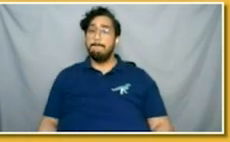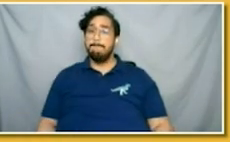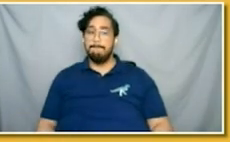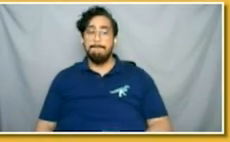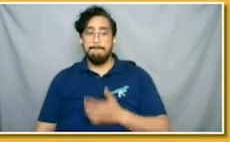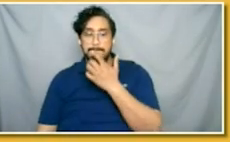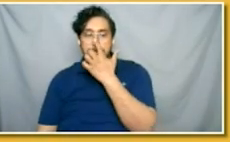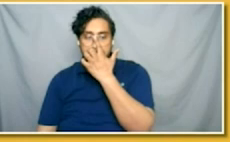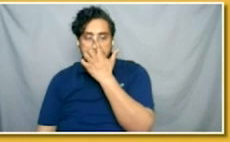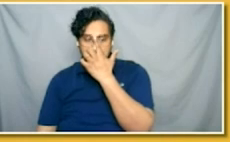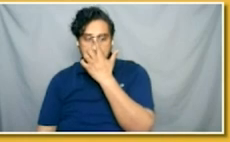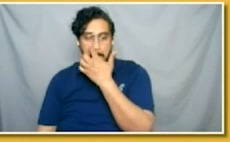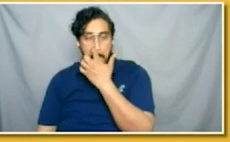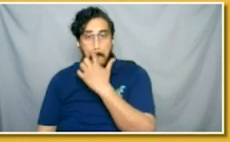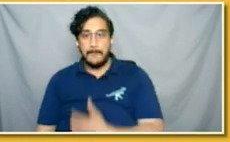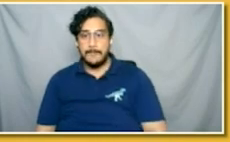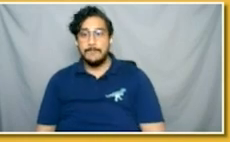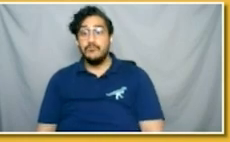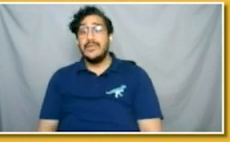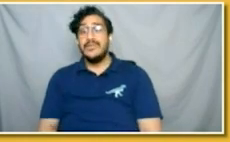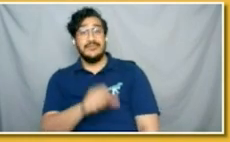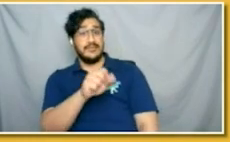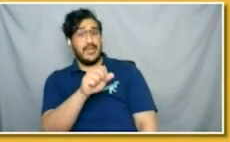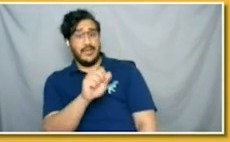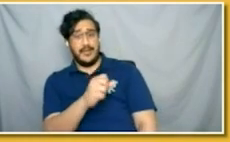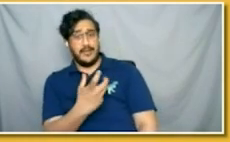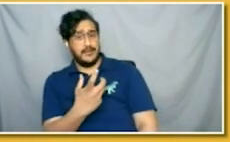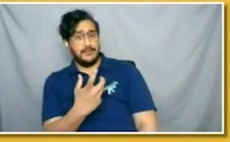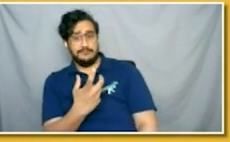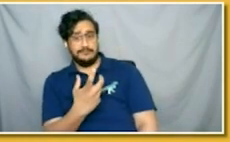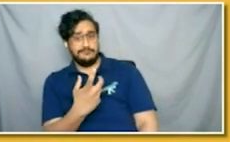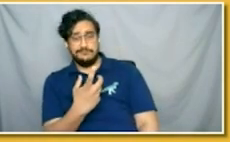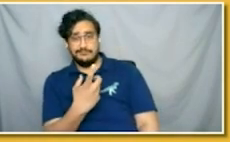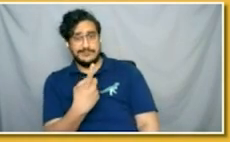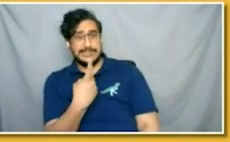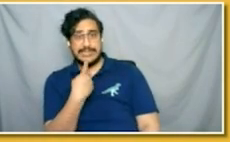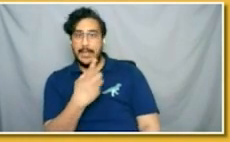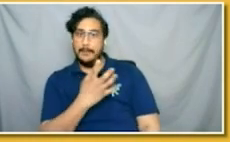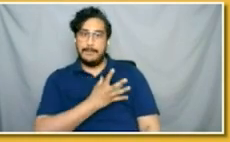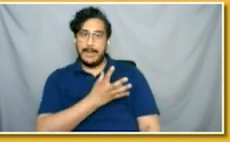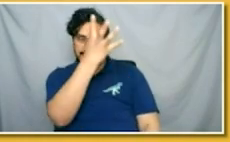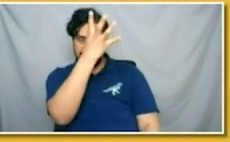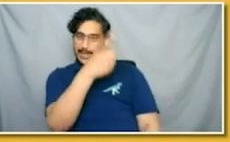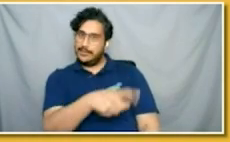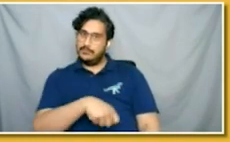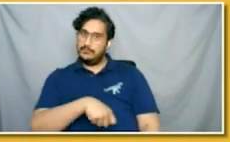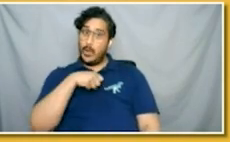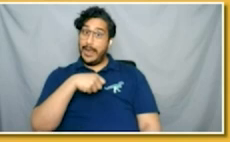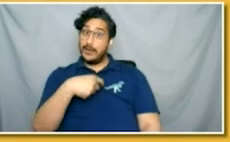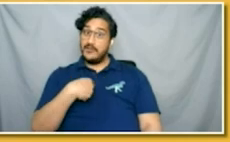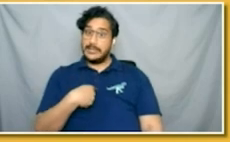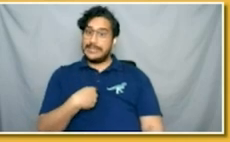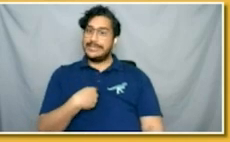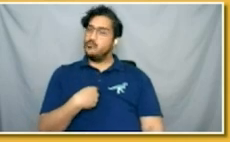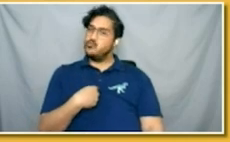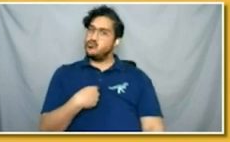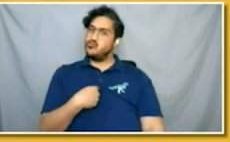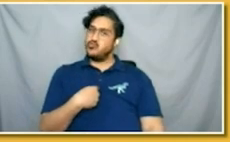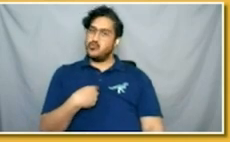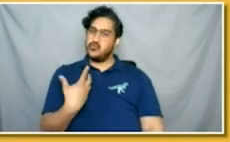Yeah, well, you know, to say that my dad is proud of me is an understatement. It's really